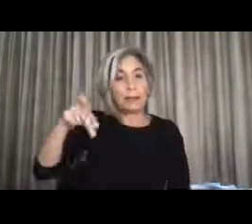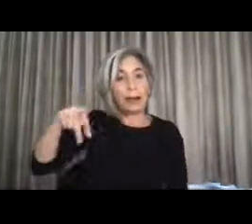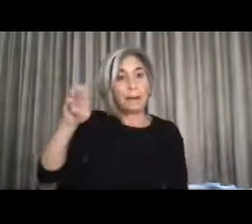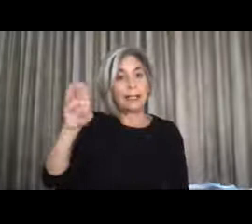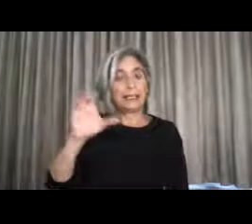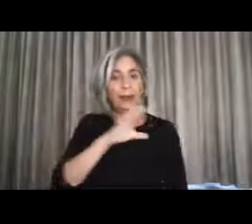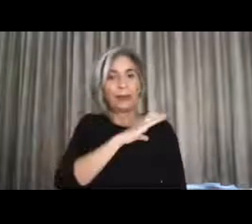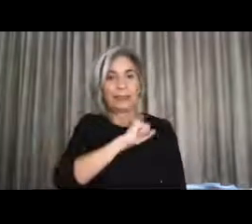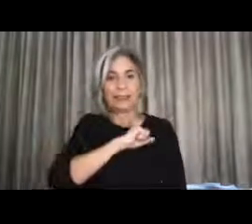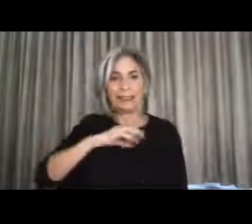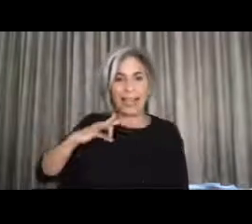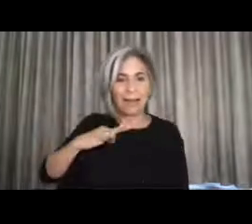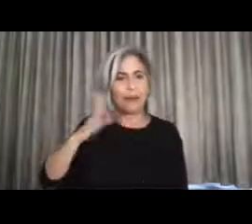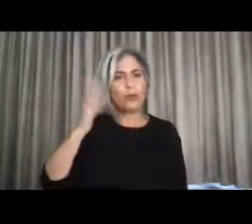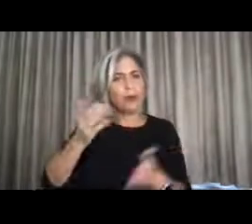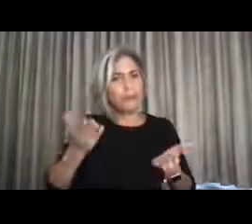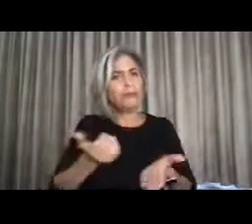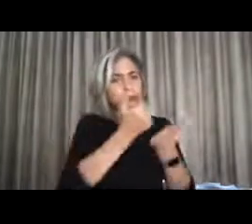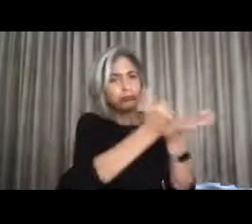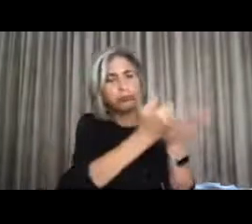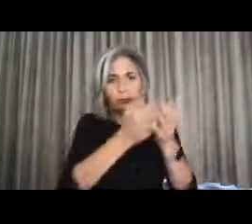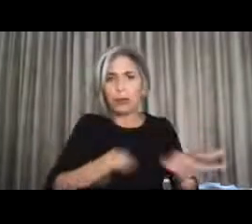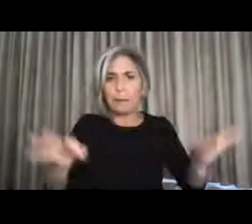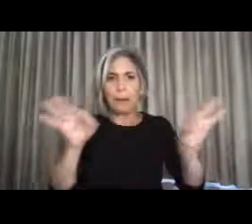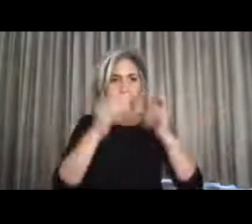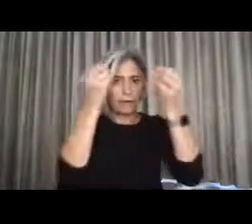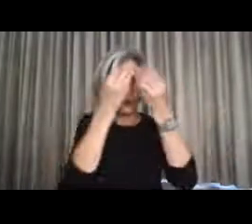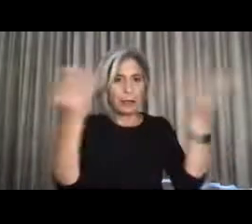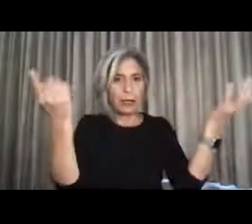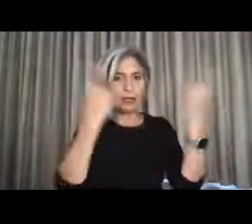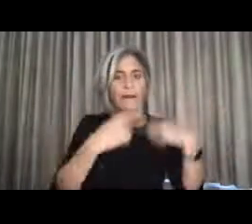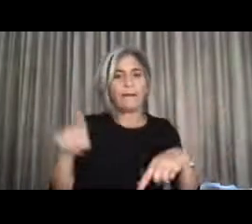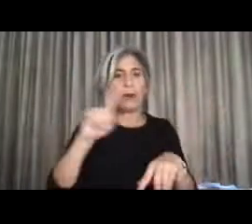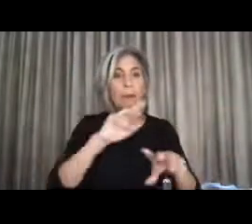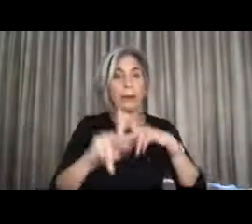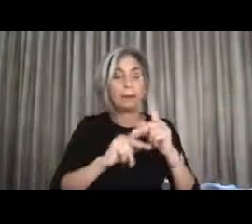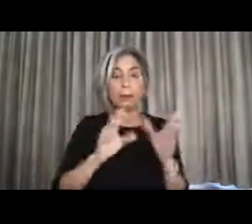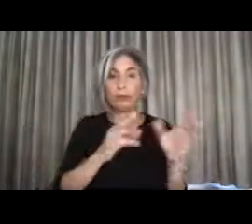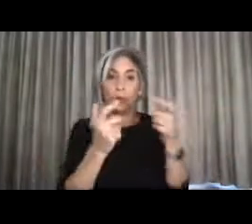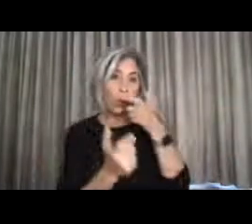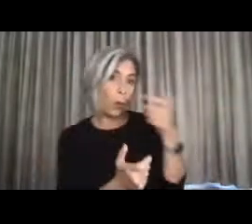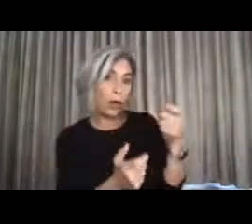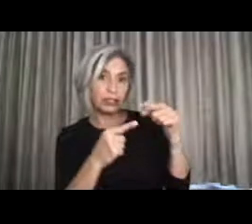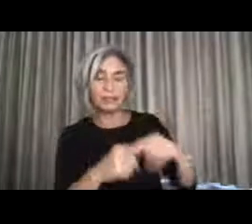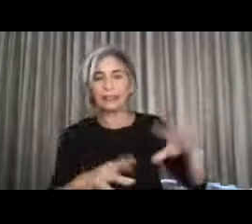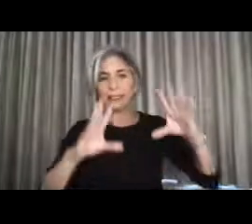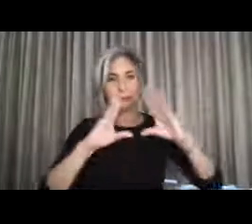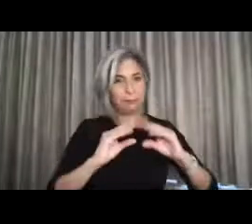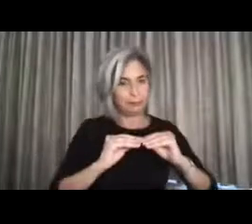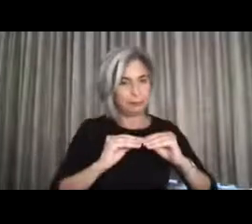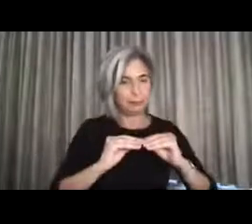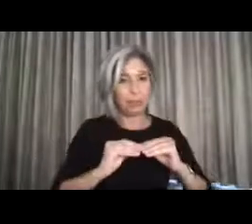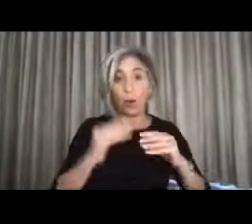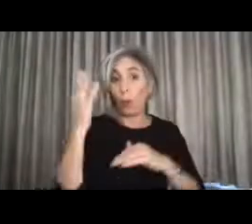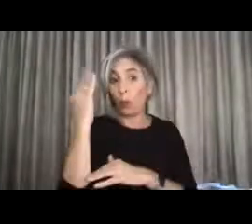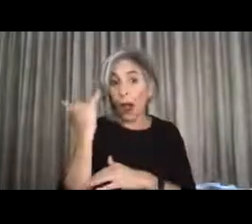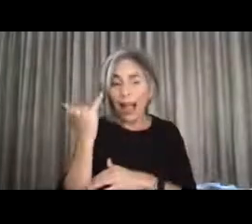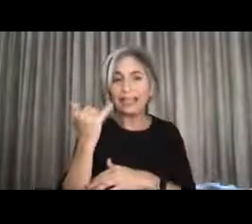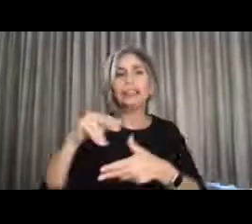will provide helpful and critical information to webinar attendees in an effort to help our community prepare for the